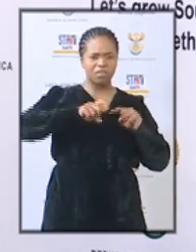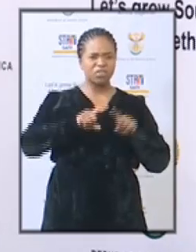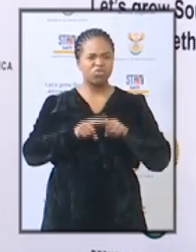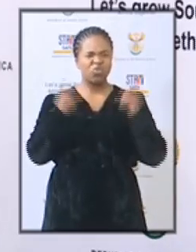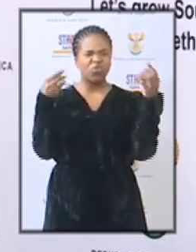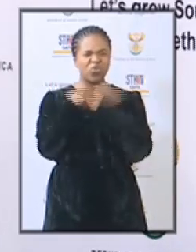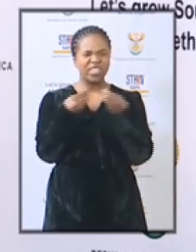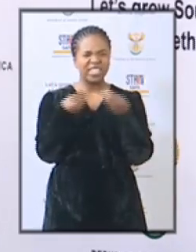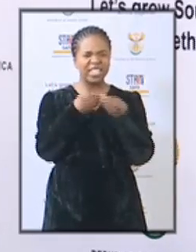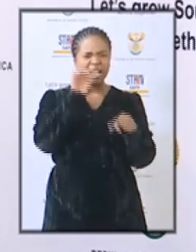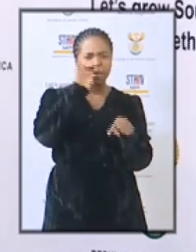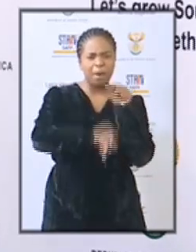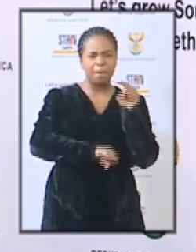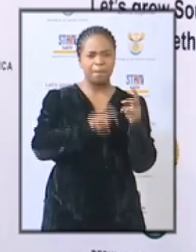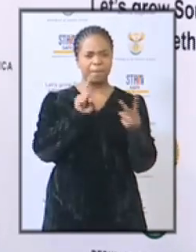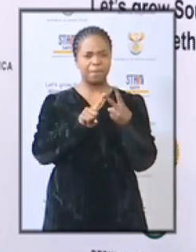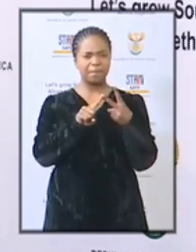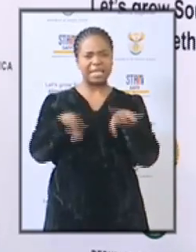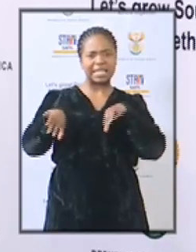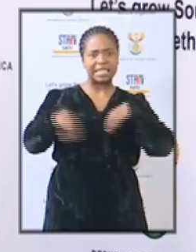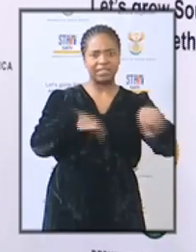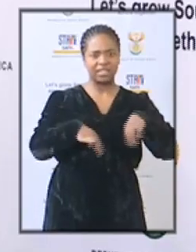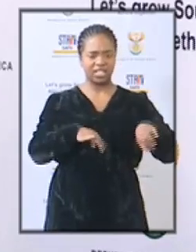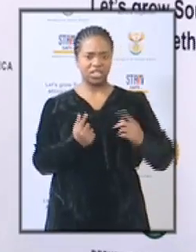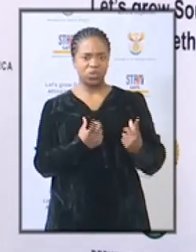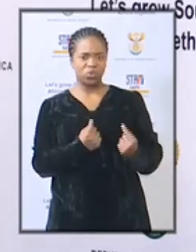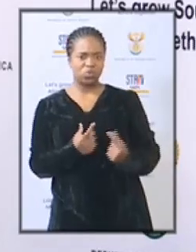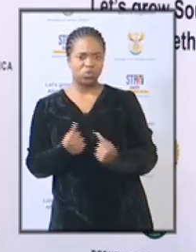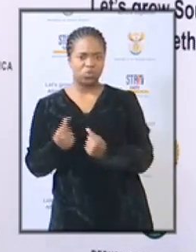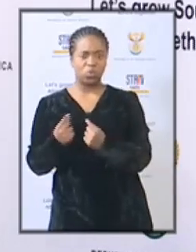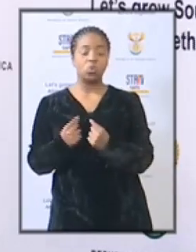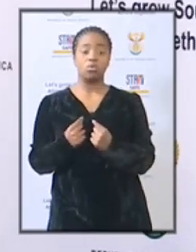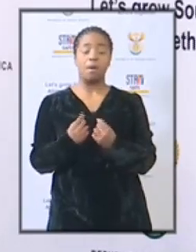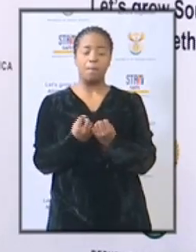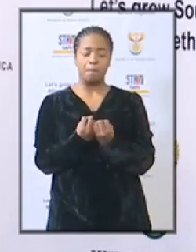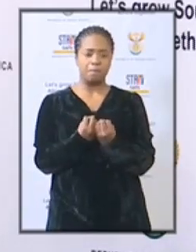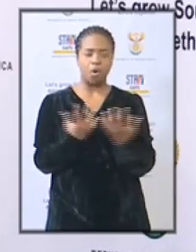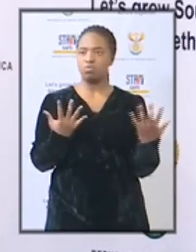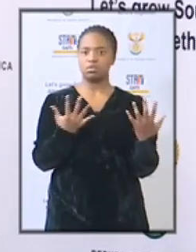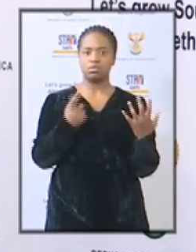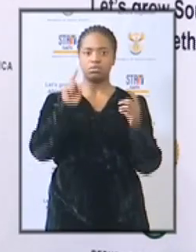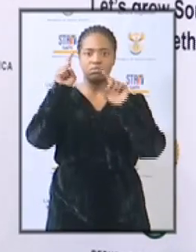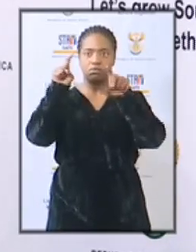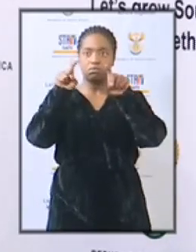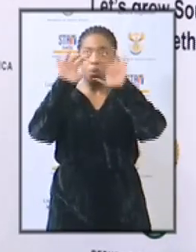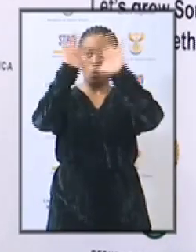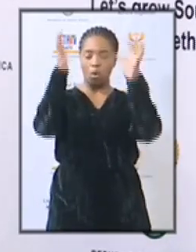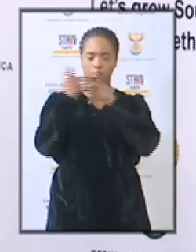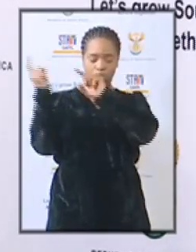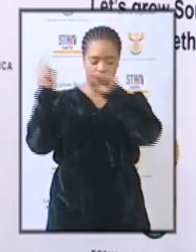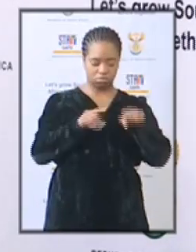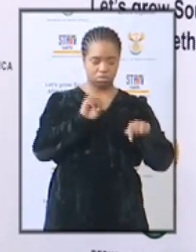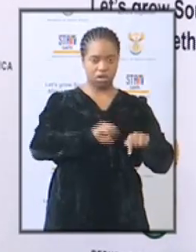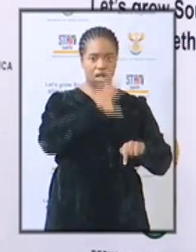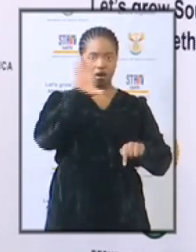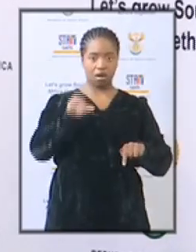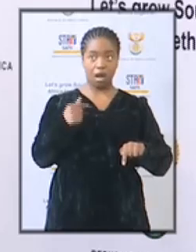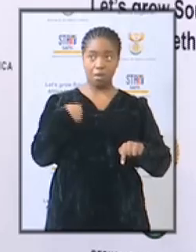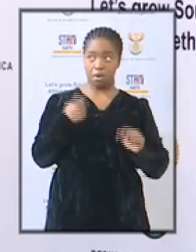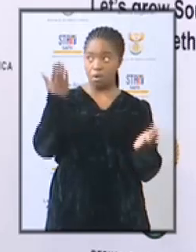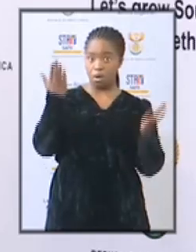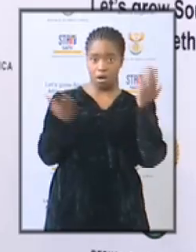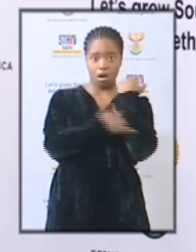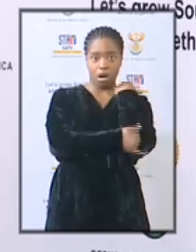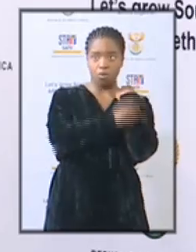attractions, products, and activities with world-class experiences, giving us competitive and